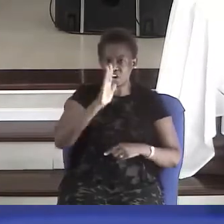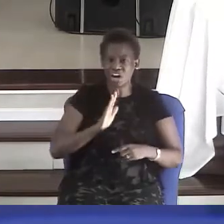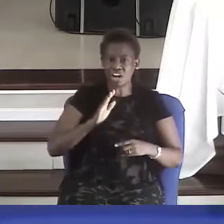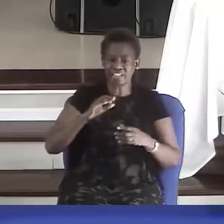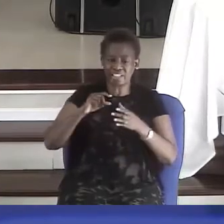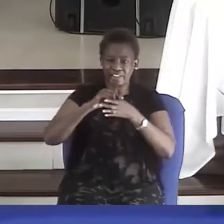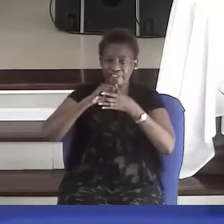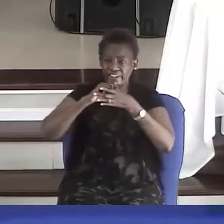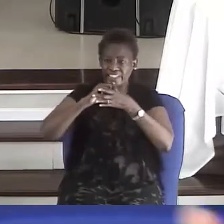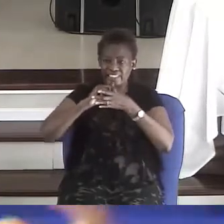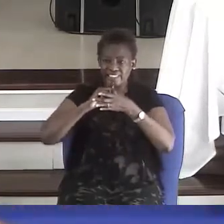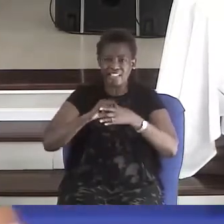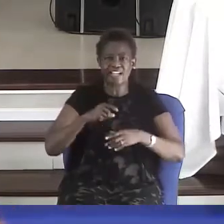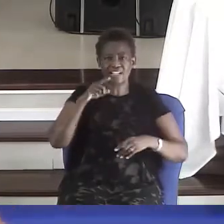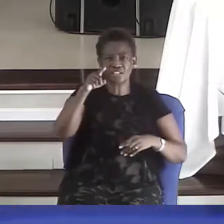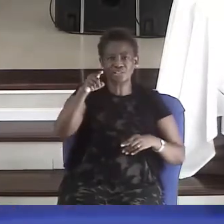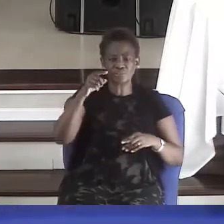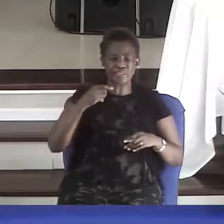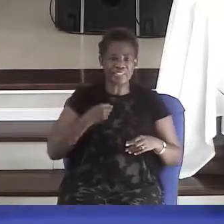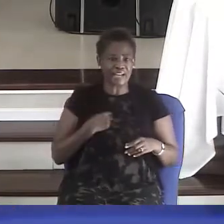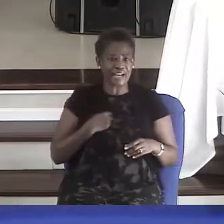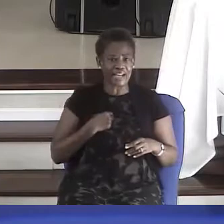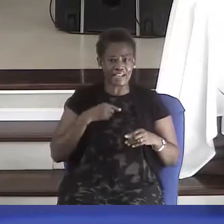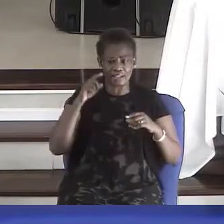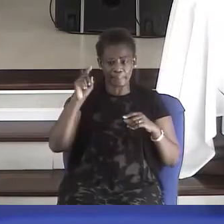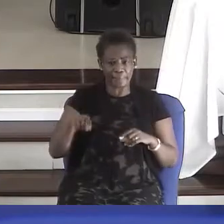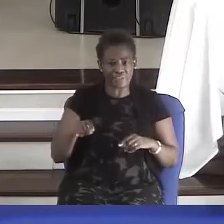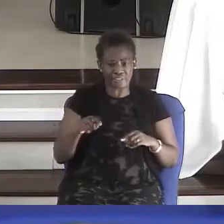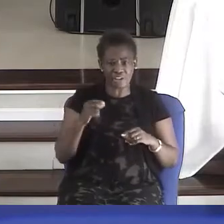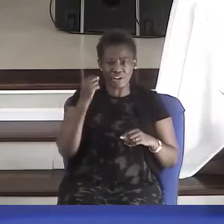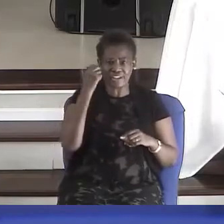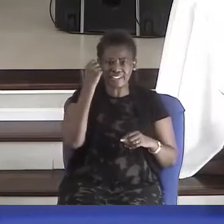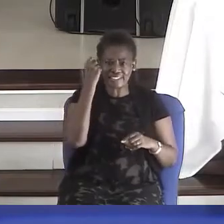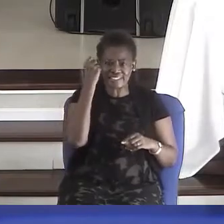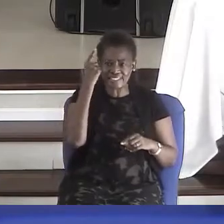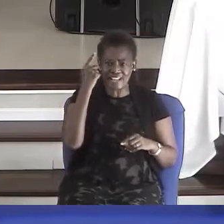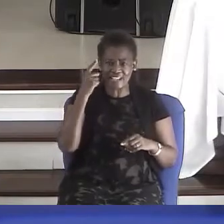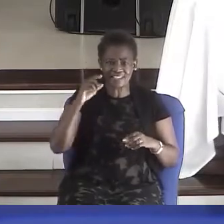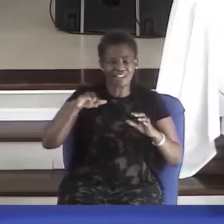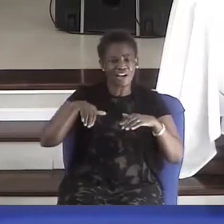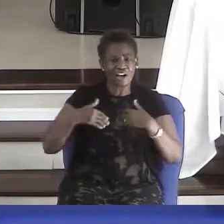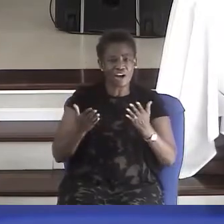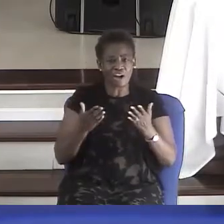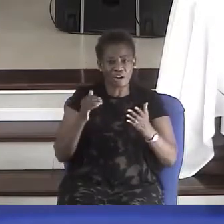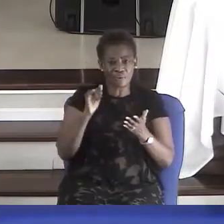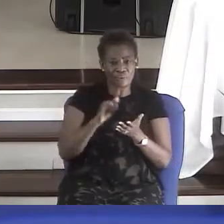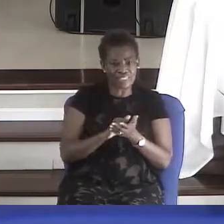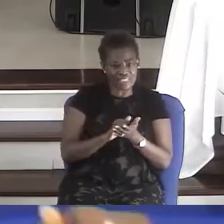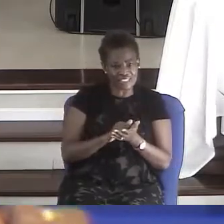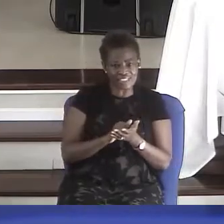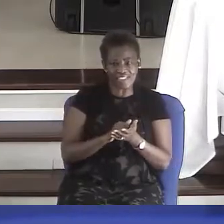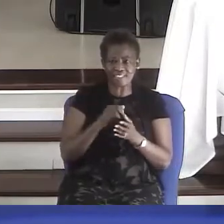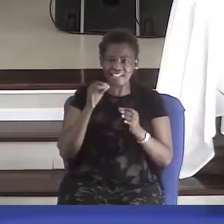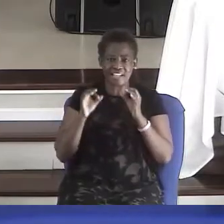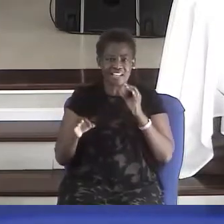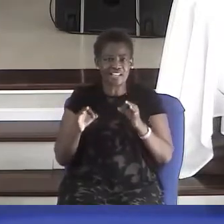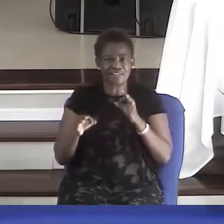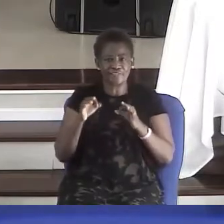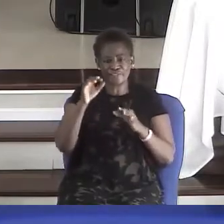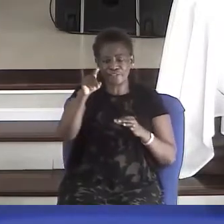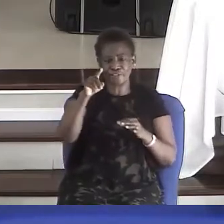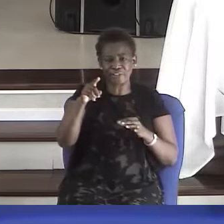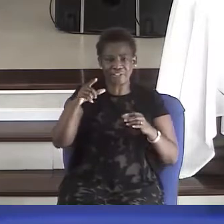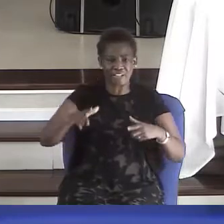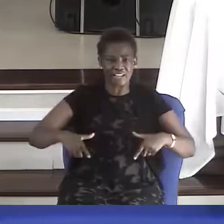have to understand the whole loop of that. If you are going to live understanding, you hold on